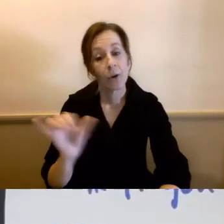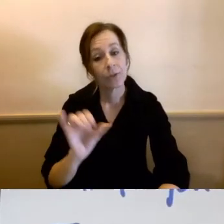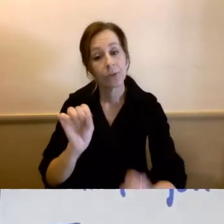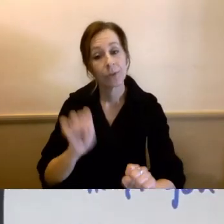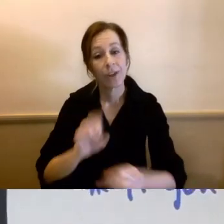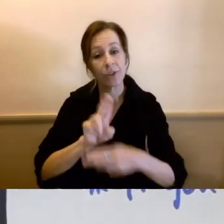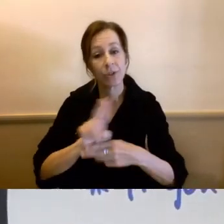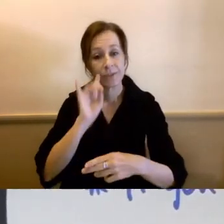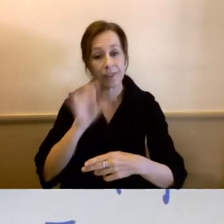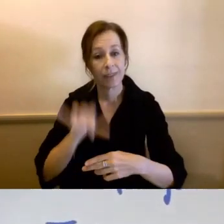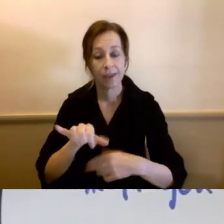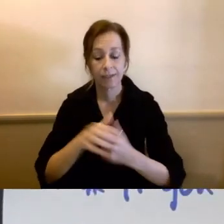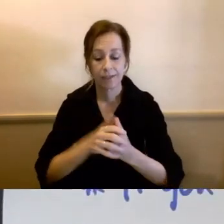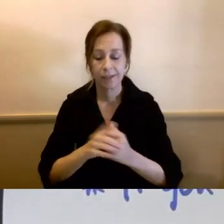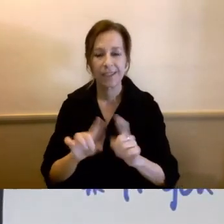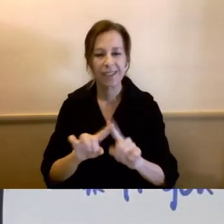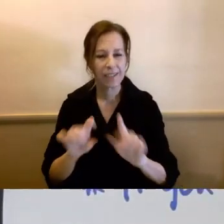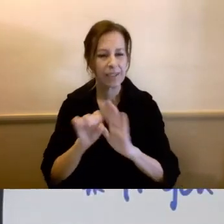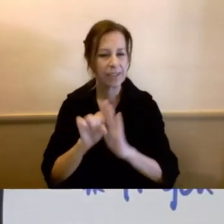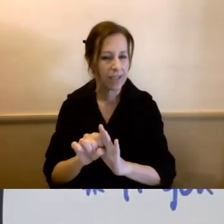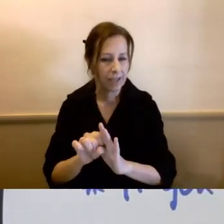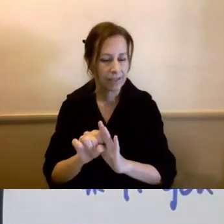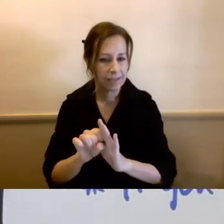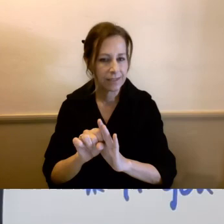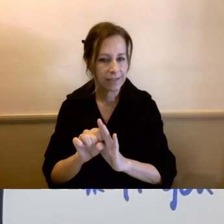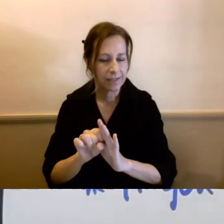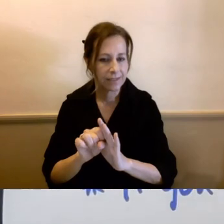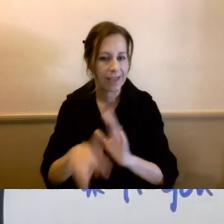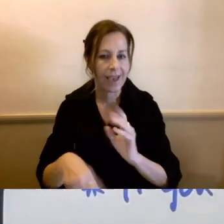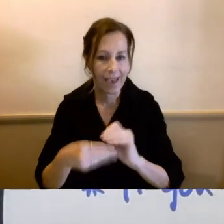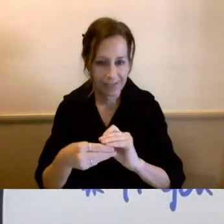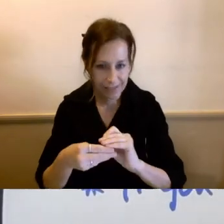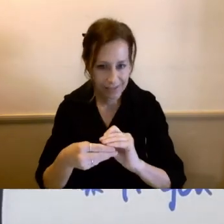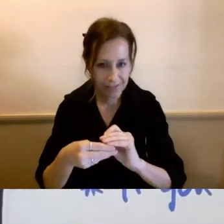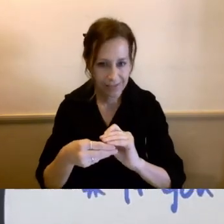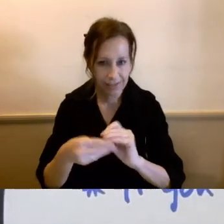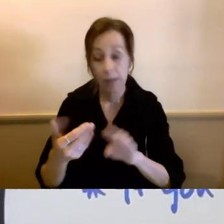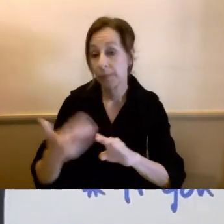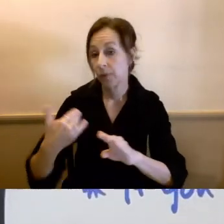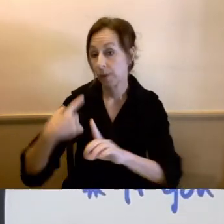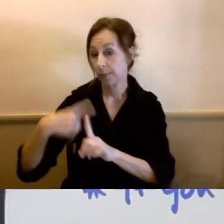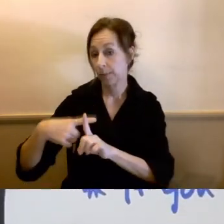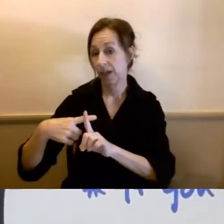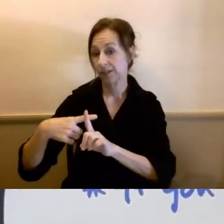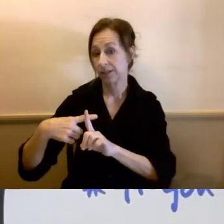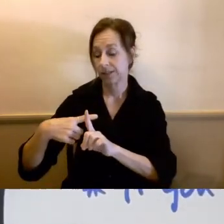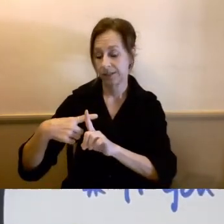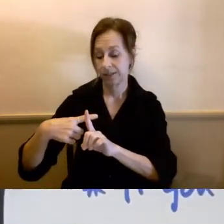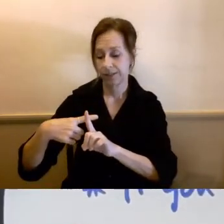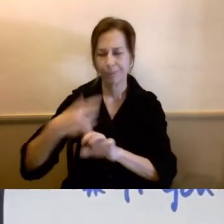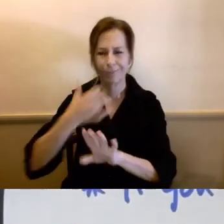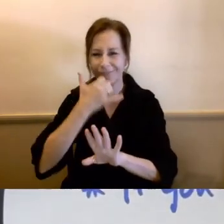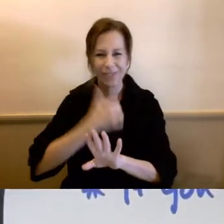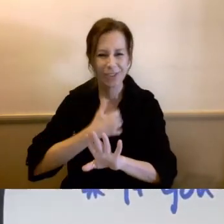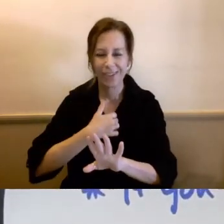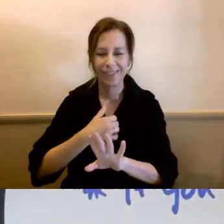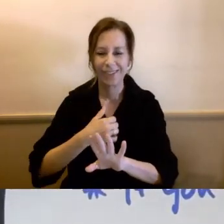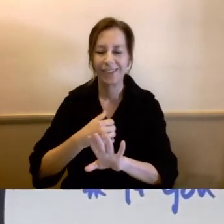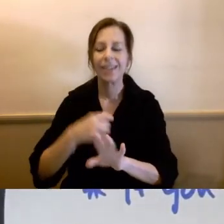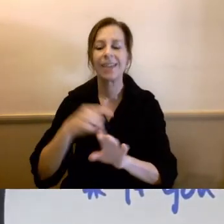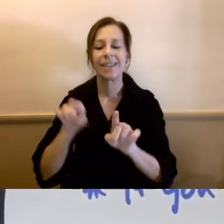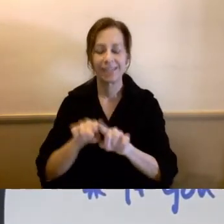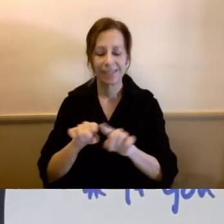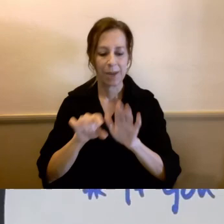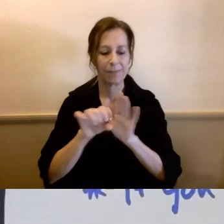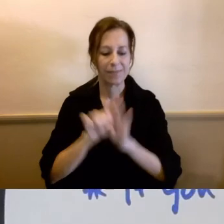then you can also apply it to this one. Different signs add. So it'll be 4 plus 5. Oh, sorry,